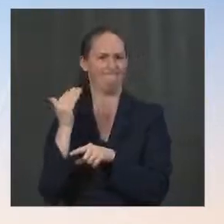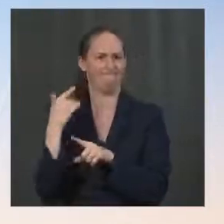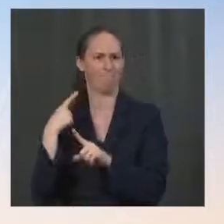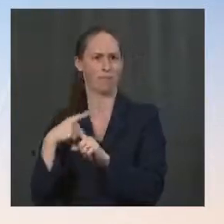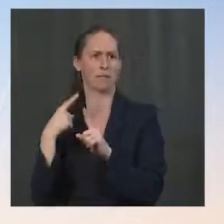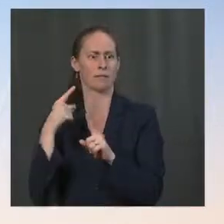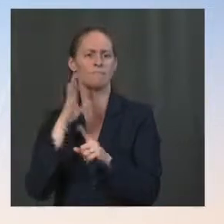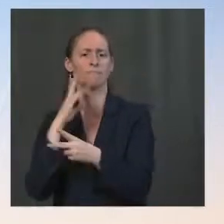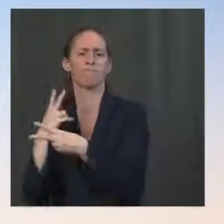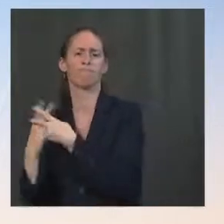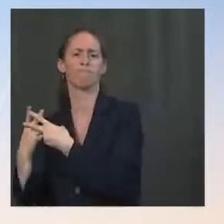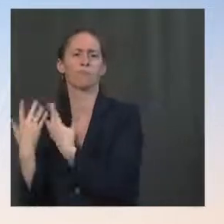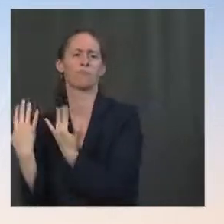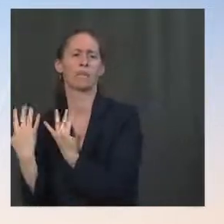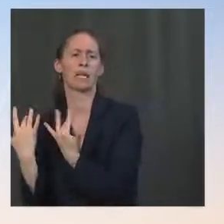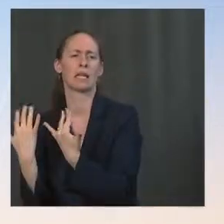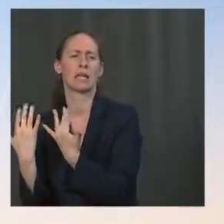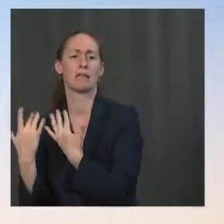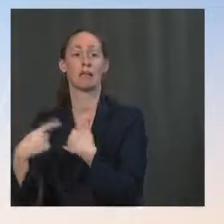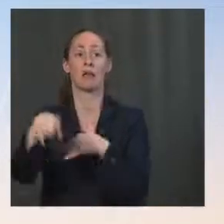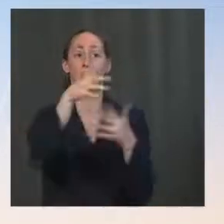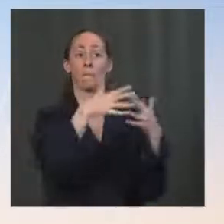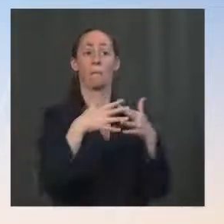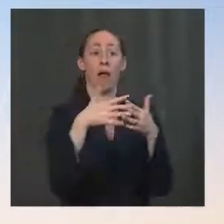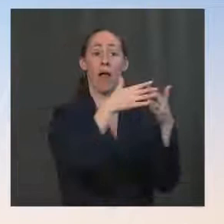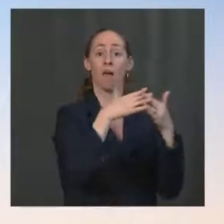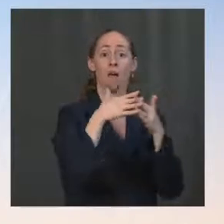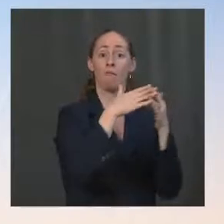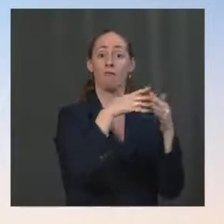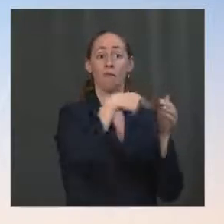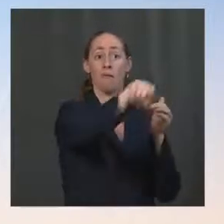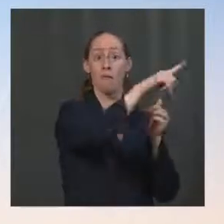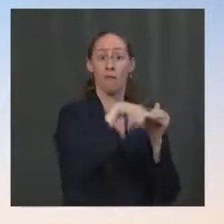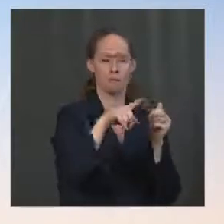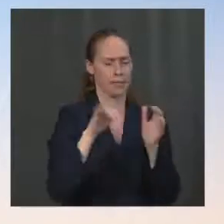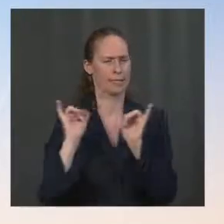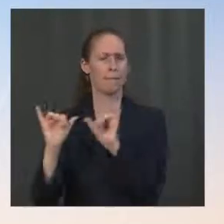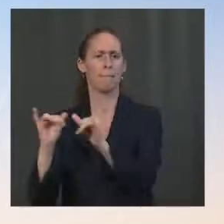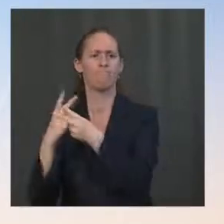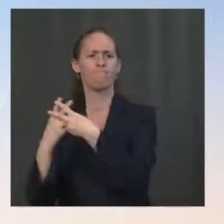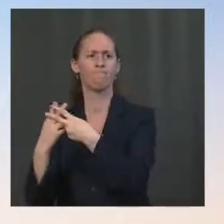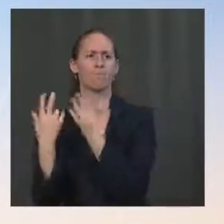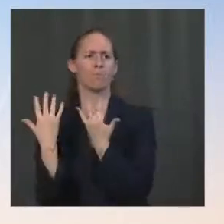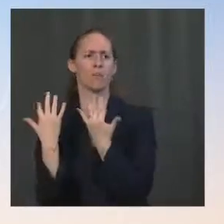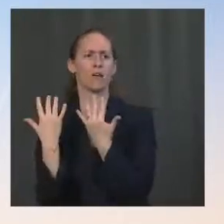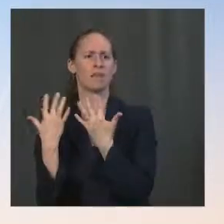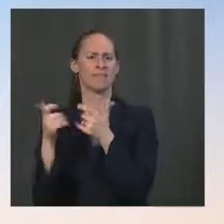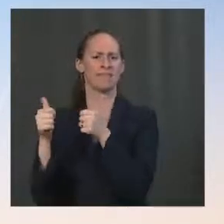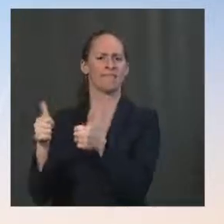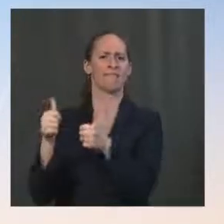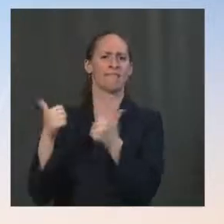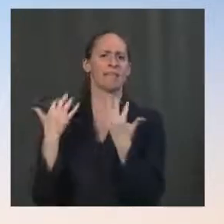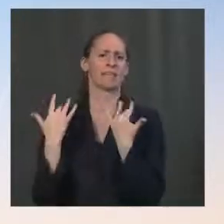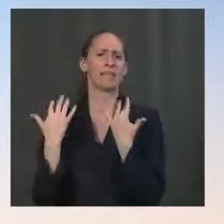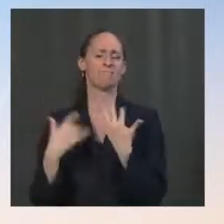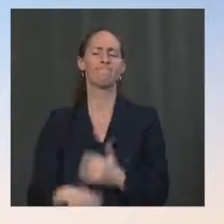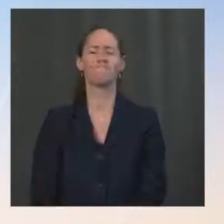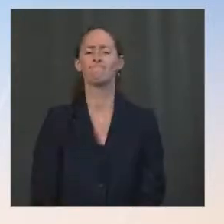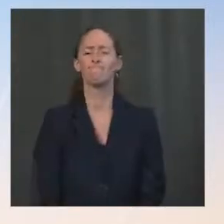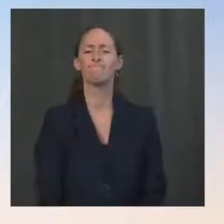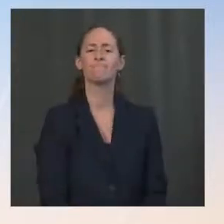citizens are asked to quarantine, and like any other American citizens, that would be something they would do on their own. Go ahead. The